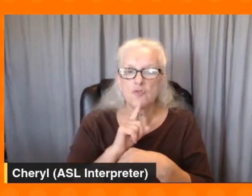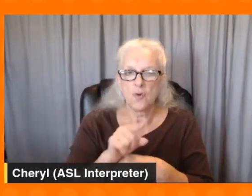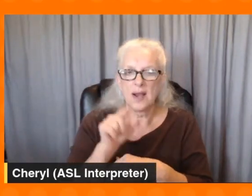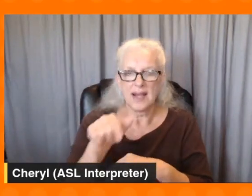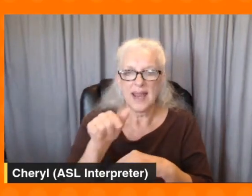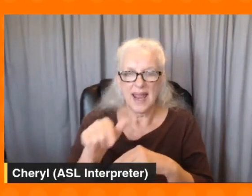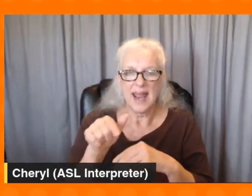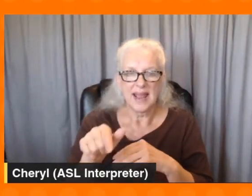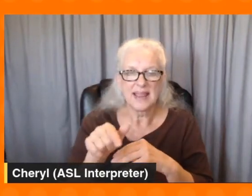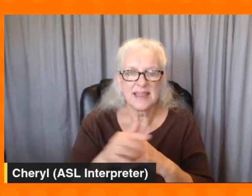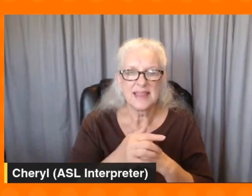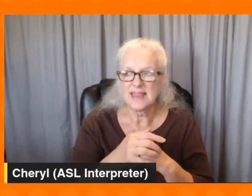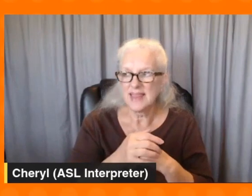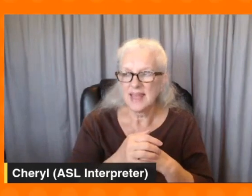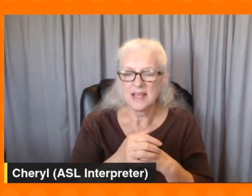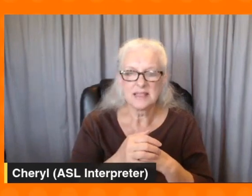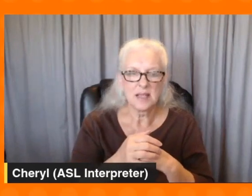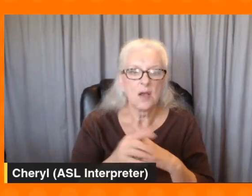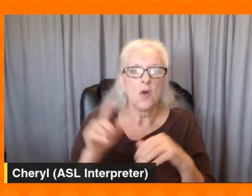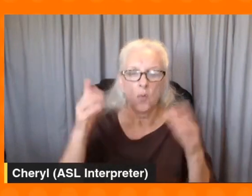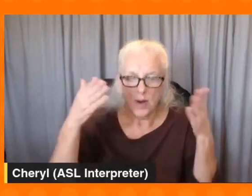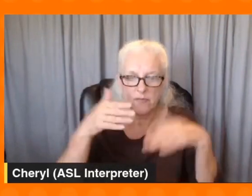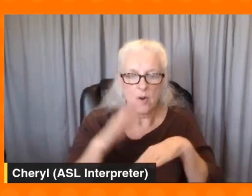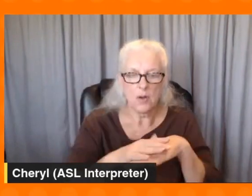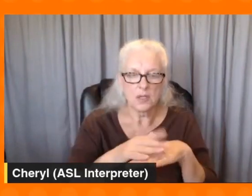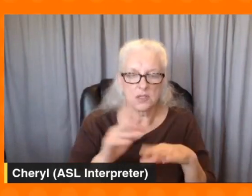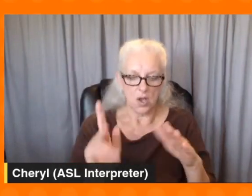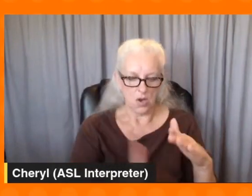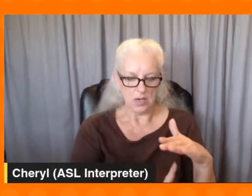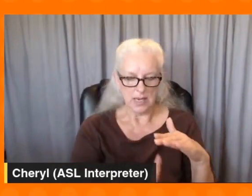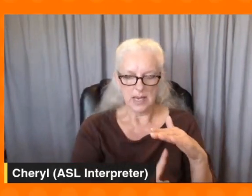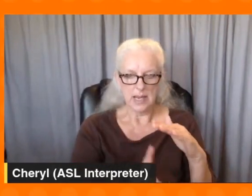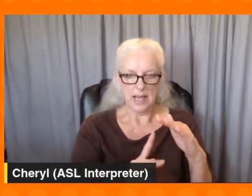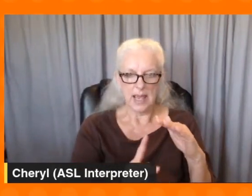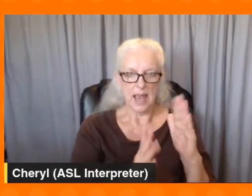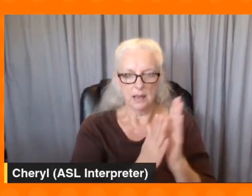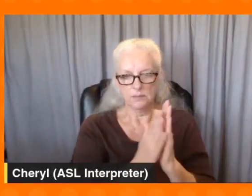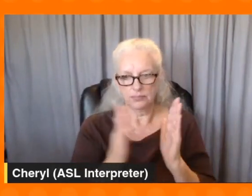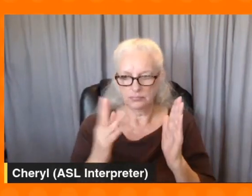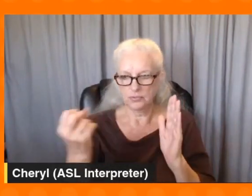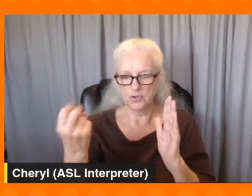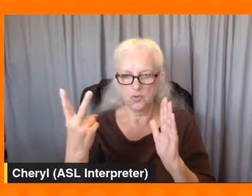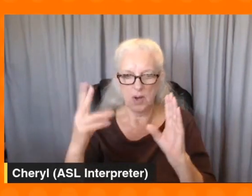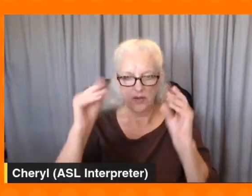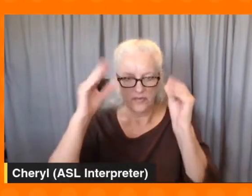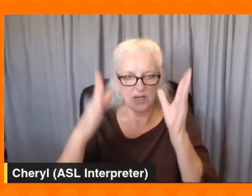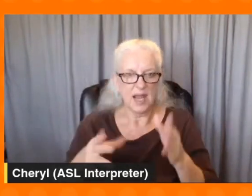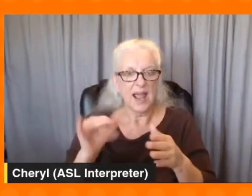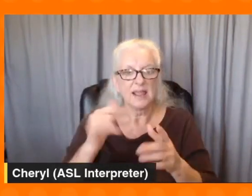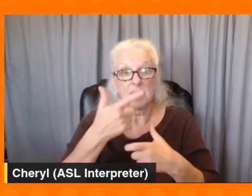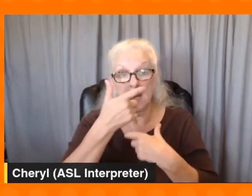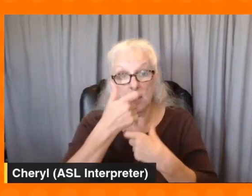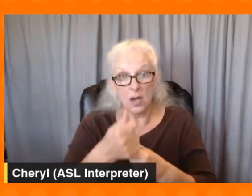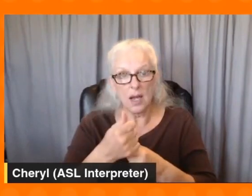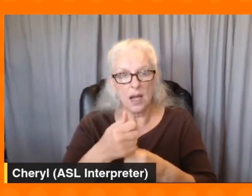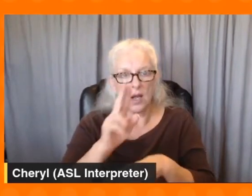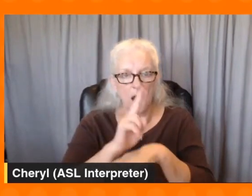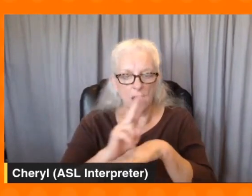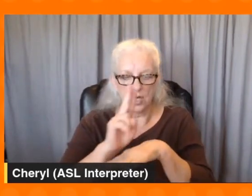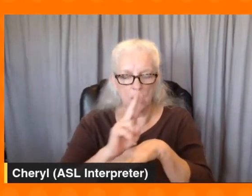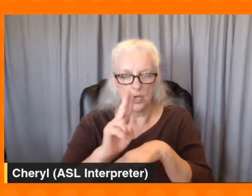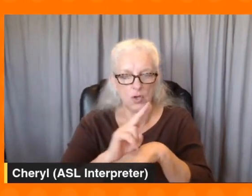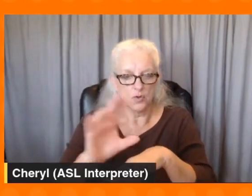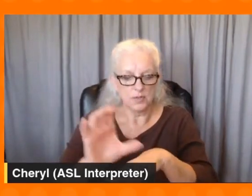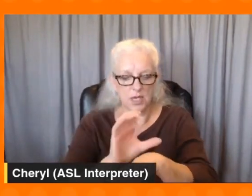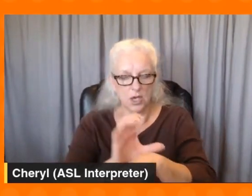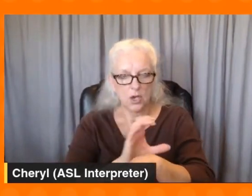research-backed professional learning model for K-12 educators, paraprofessionals, admin, and counselors who are interested in bringing computer science to their